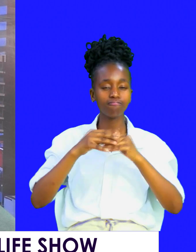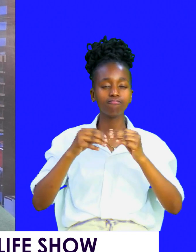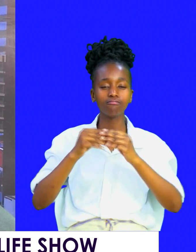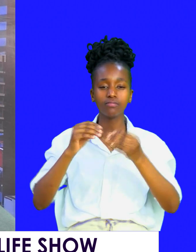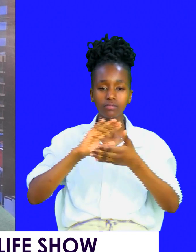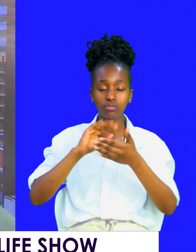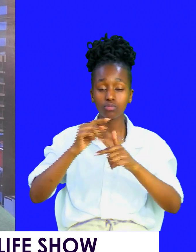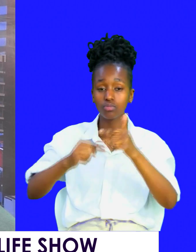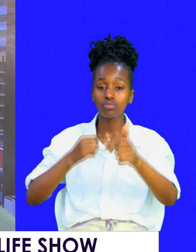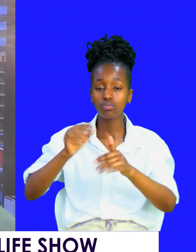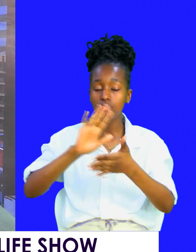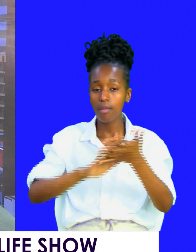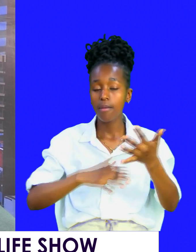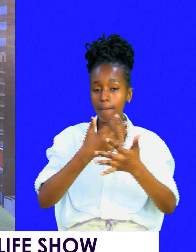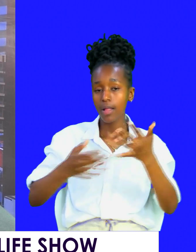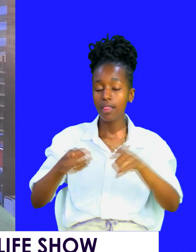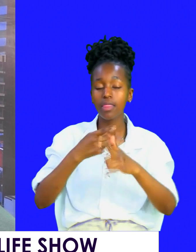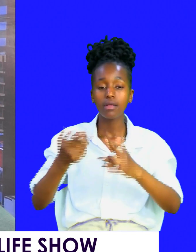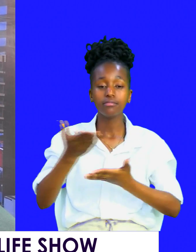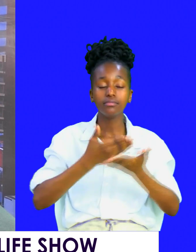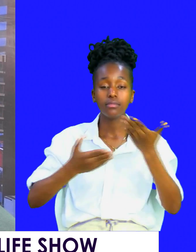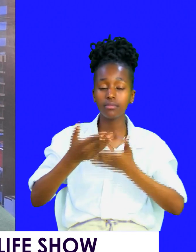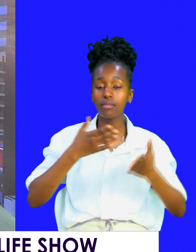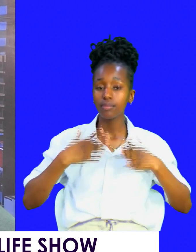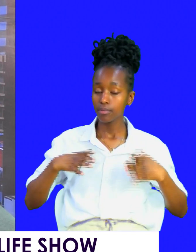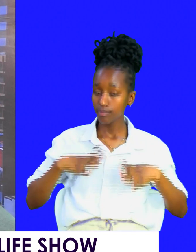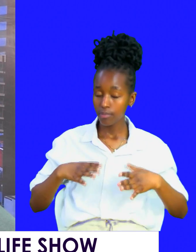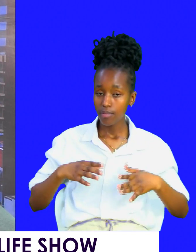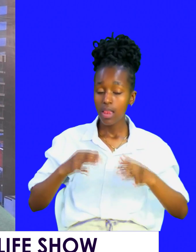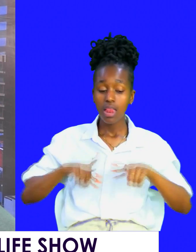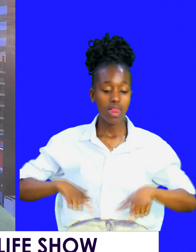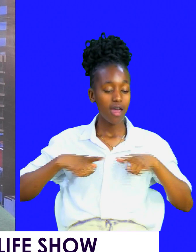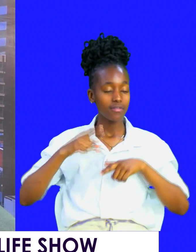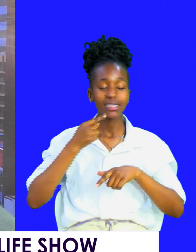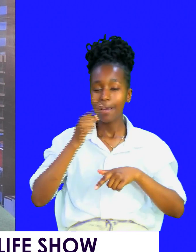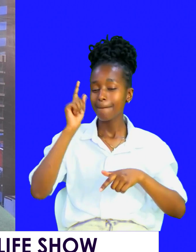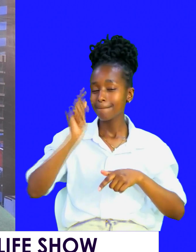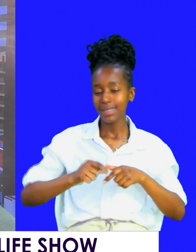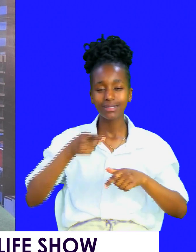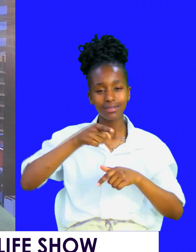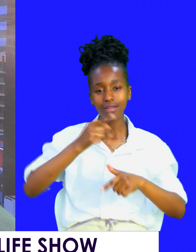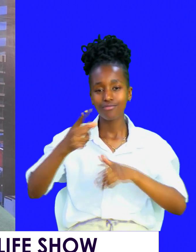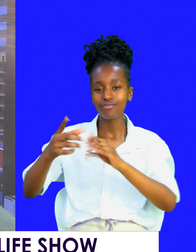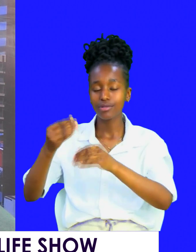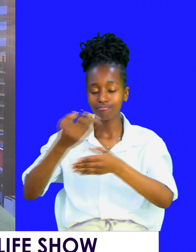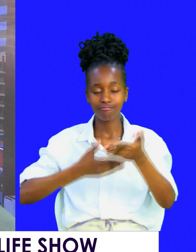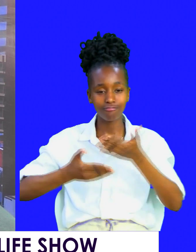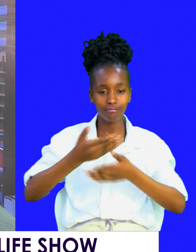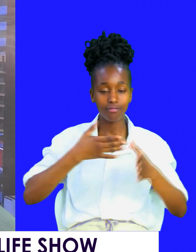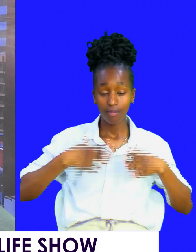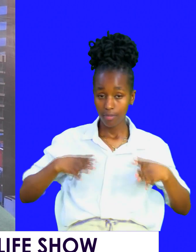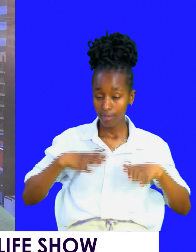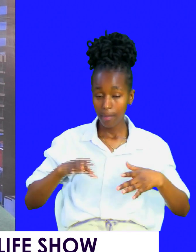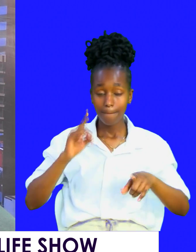an aspect of us. Justice of life demands that you network with somebody. It is your right. But it is also